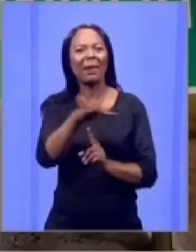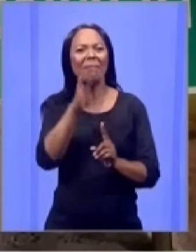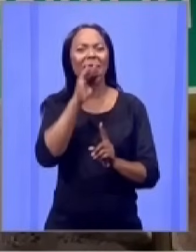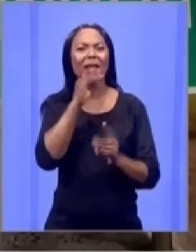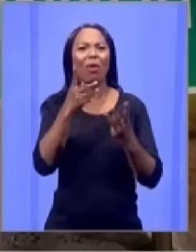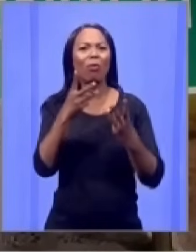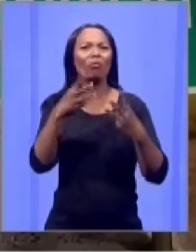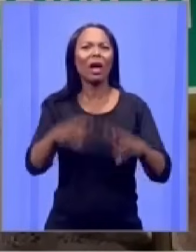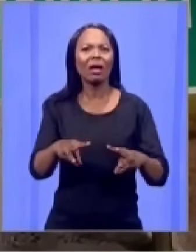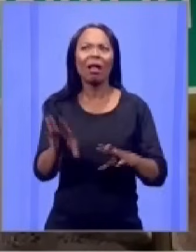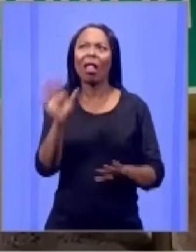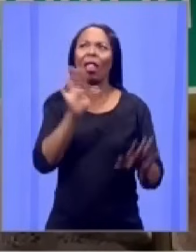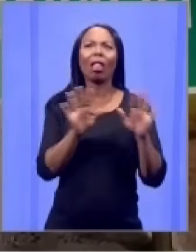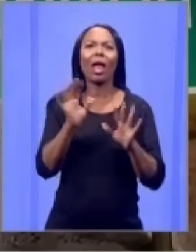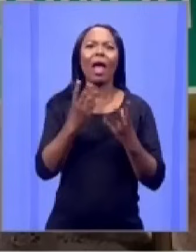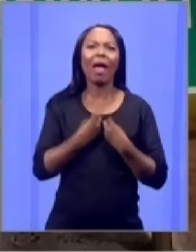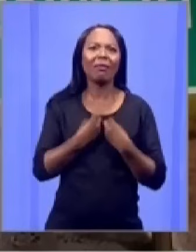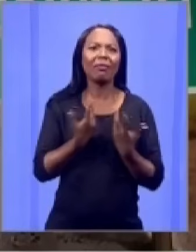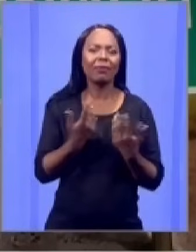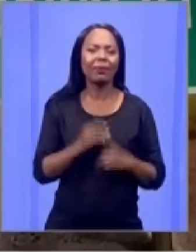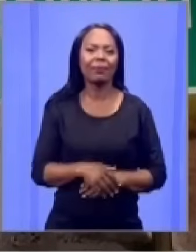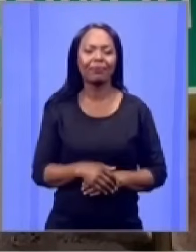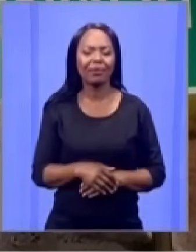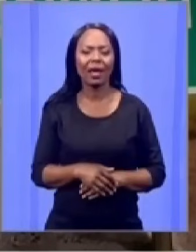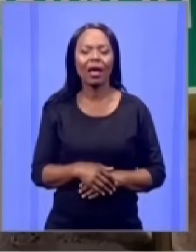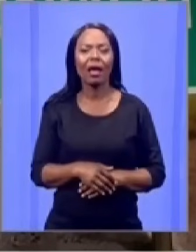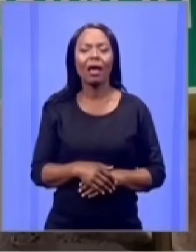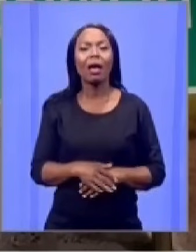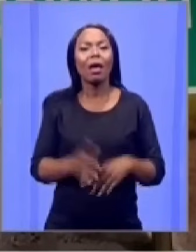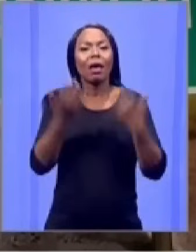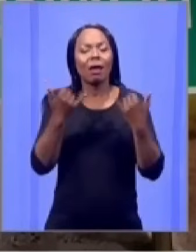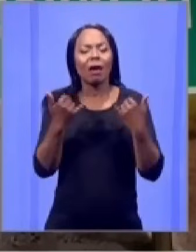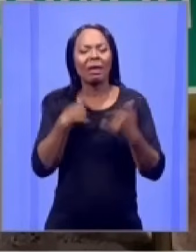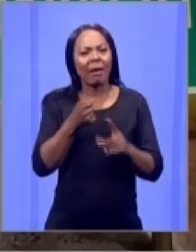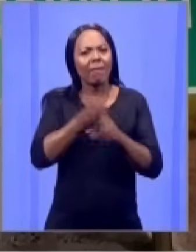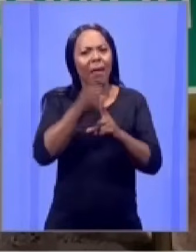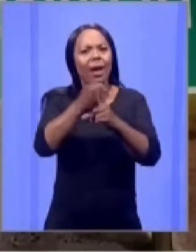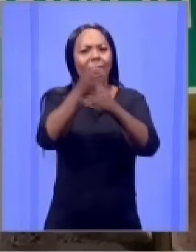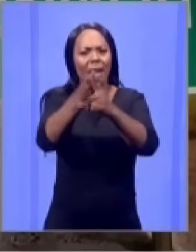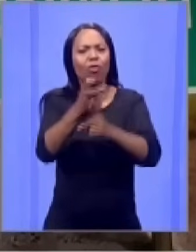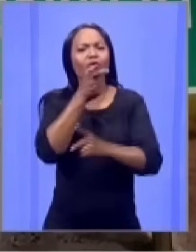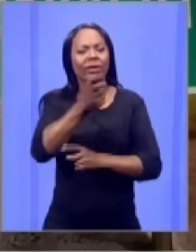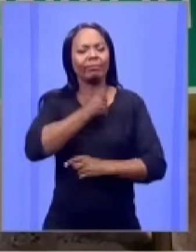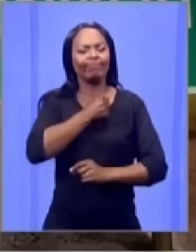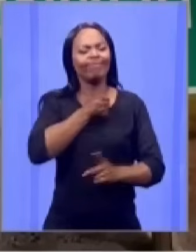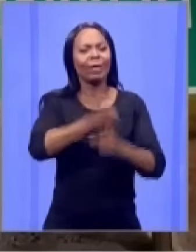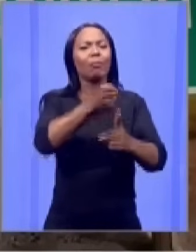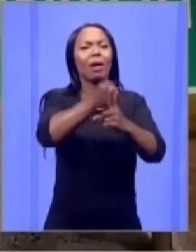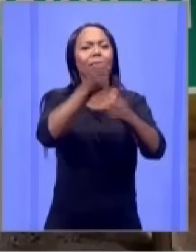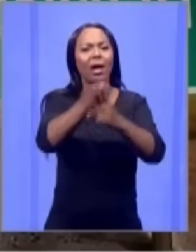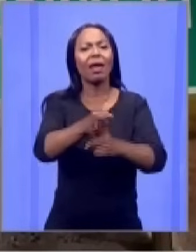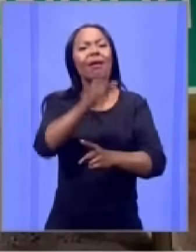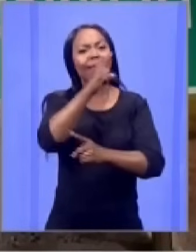tatlhegong re latlhegile. Nna ka nosi ke ne ke re balwane go fitlhella ba atlega go ka fetola leina lewa mme gona